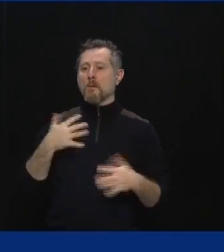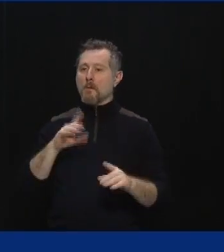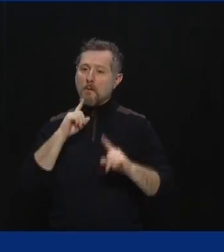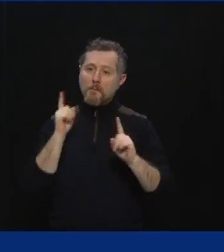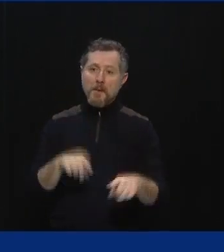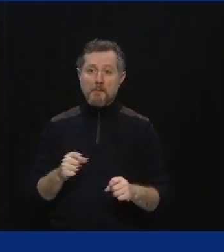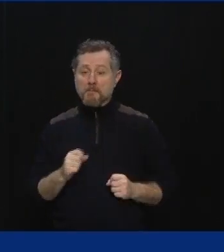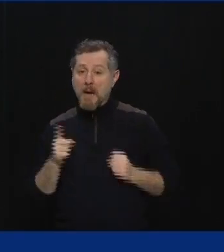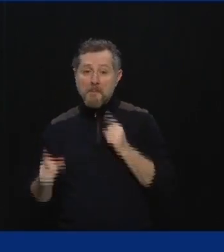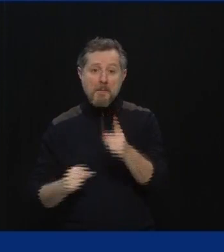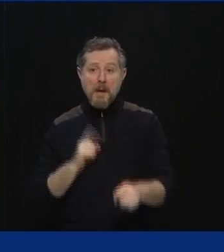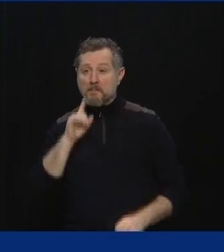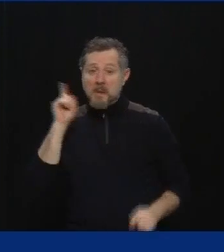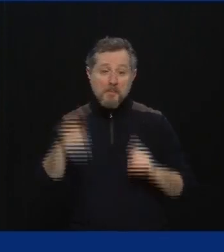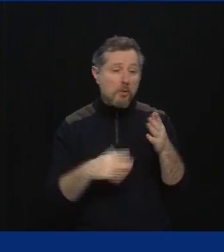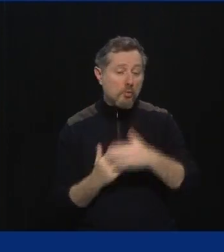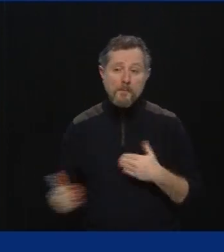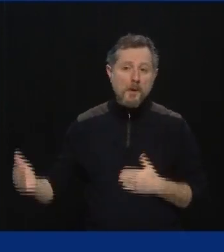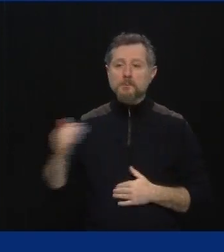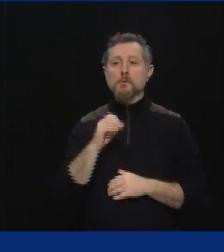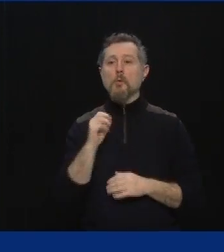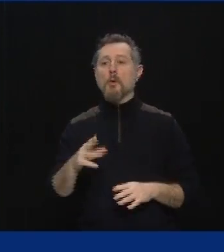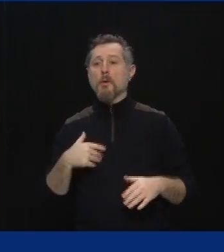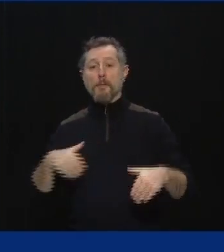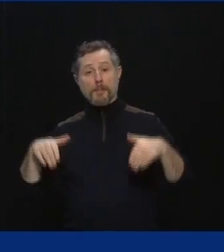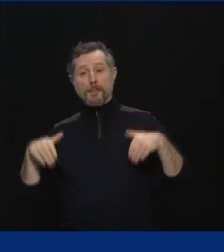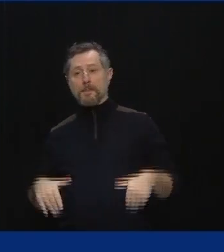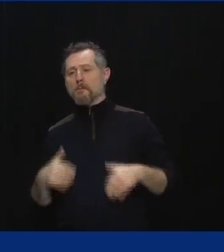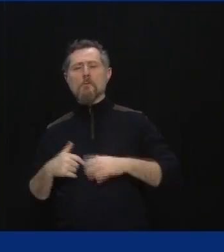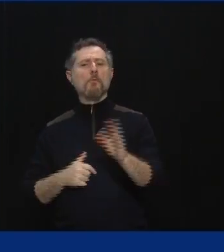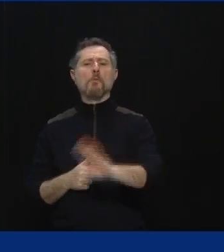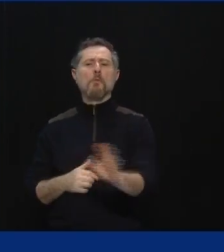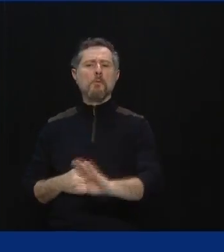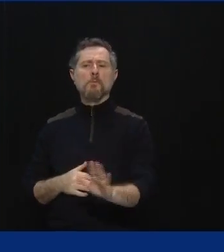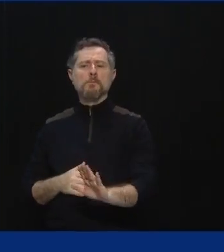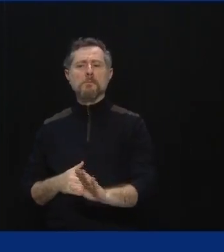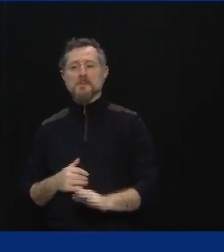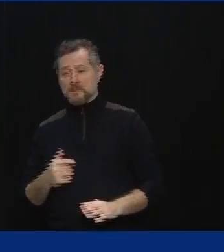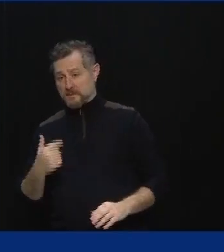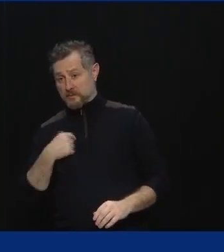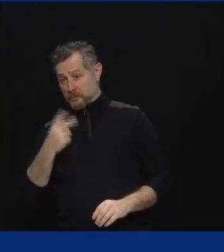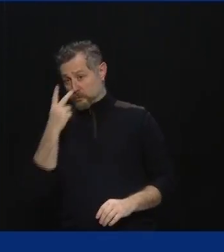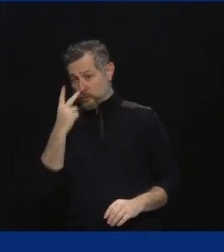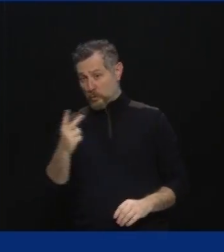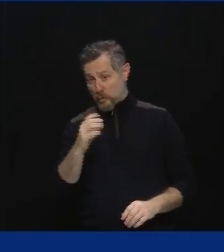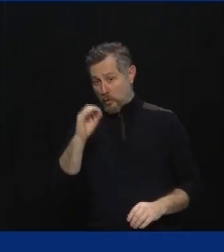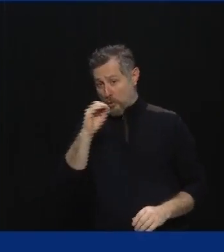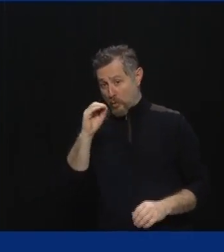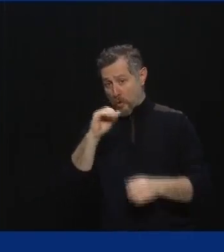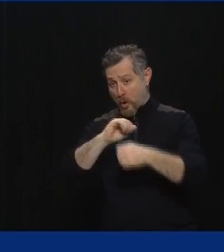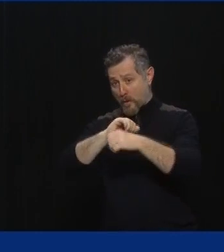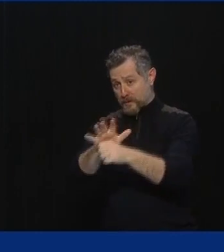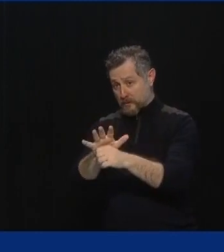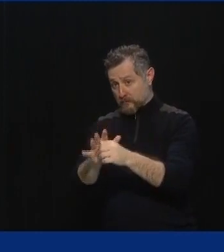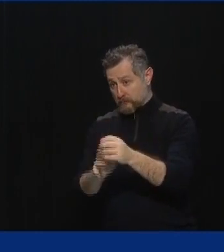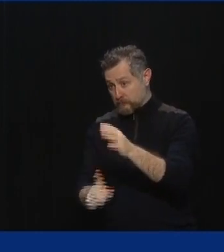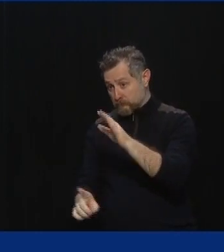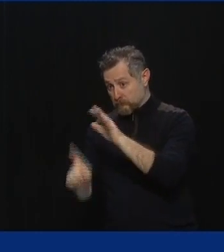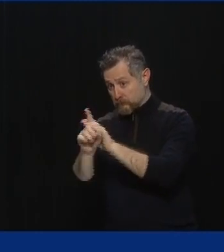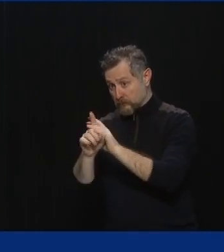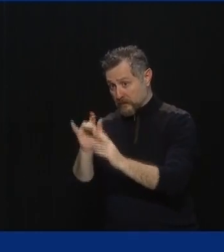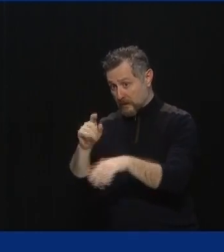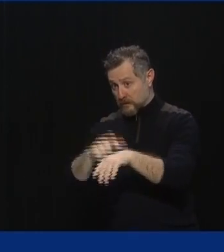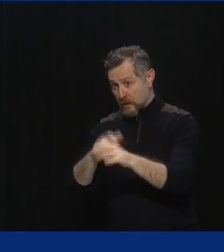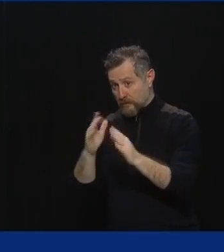not be an undercorrection. And what I'm talking about is when we first started seeing Omicron arrive on the scene, there was a sense of heightened